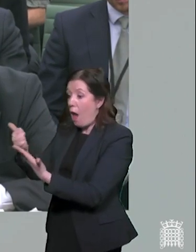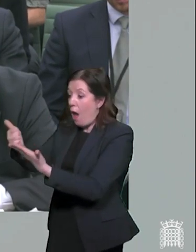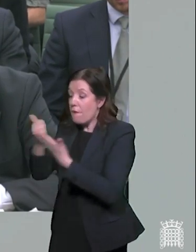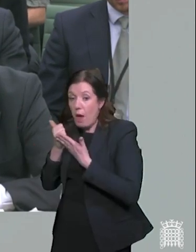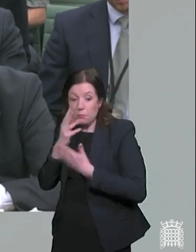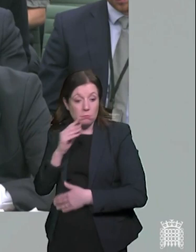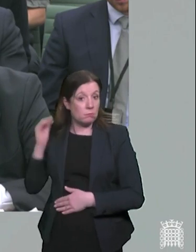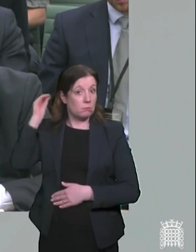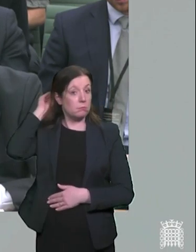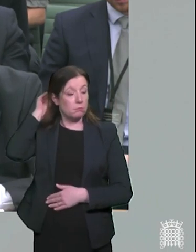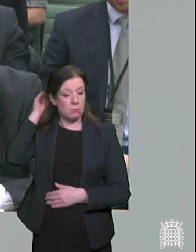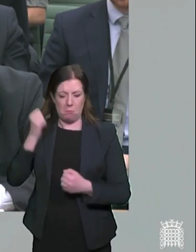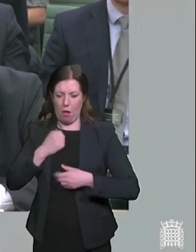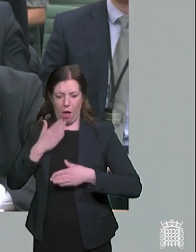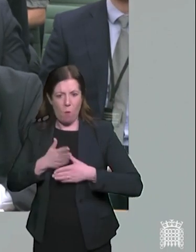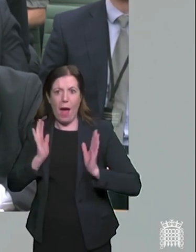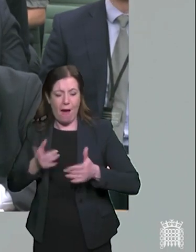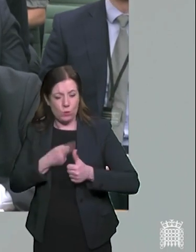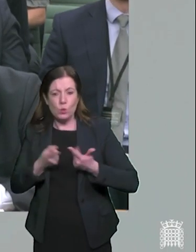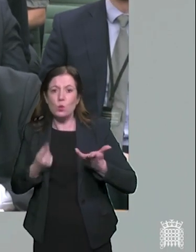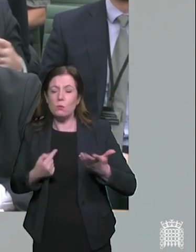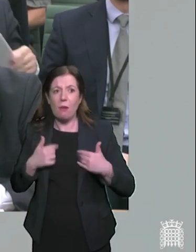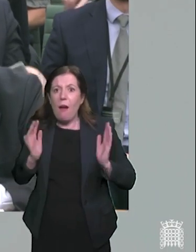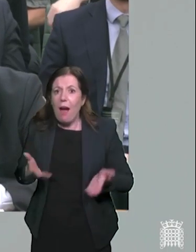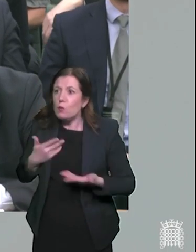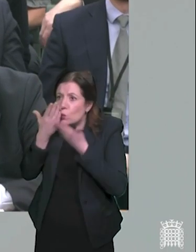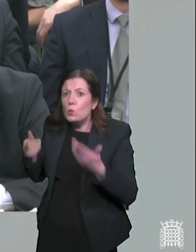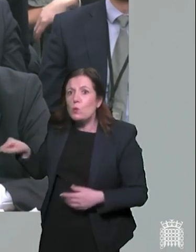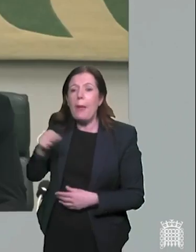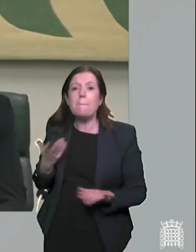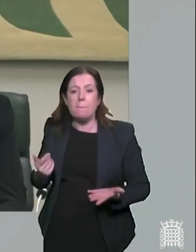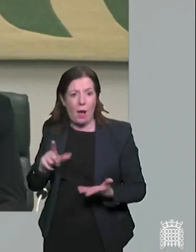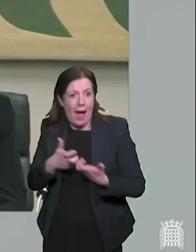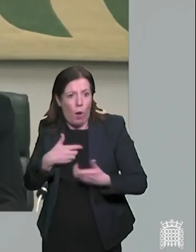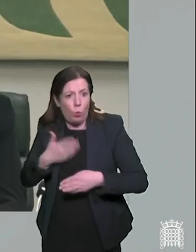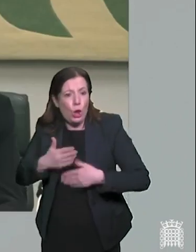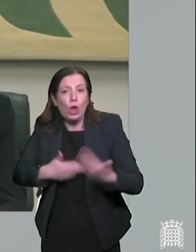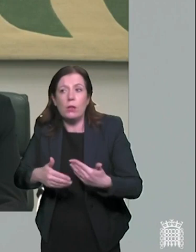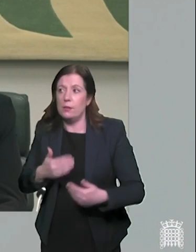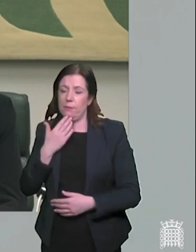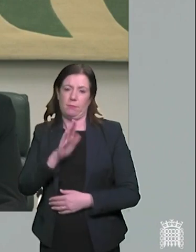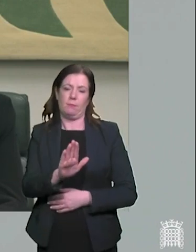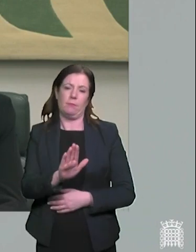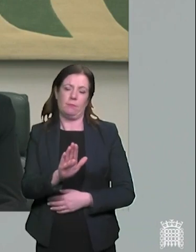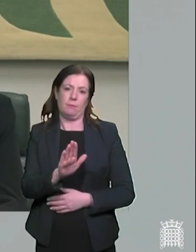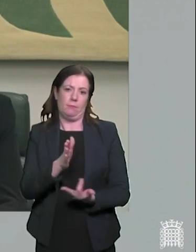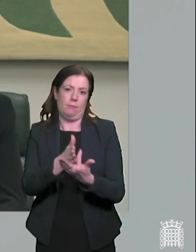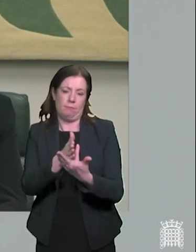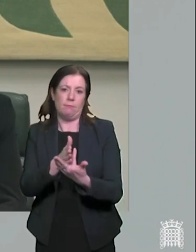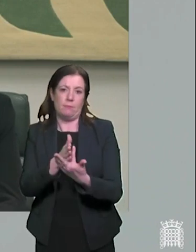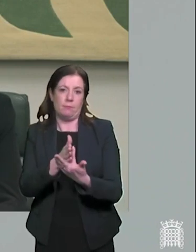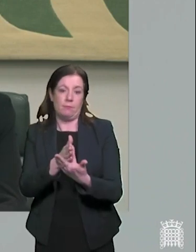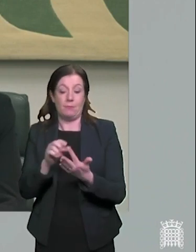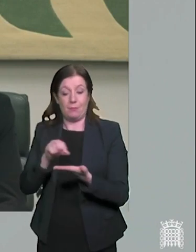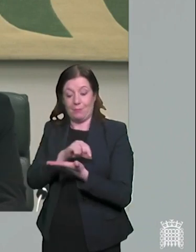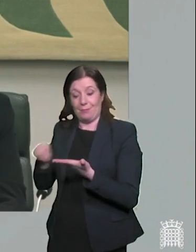amount of business done, then it would be impossible for government to carry on. Could I ask you to, you've acknowledged that it was